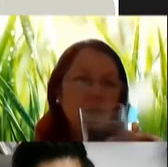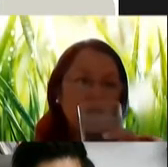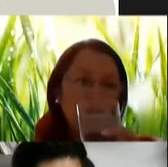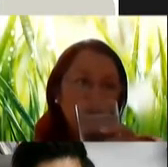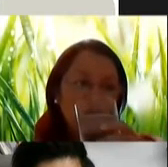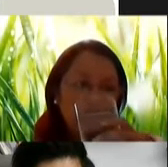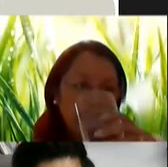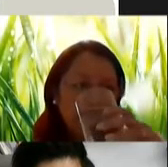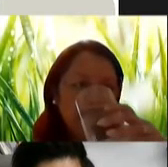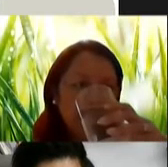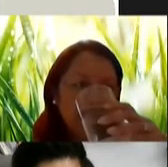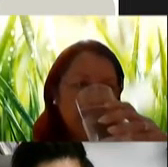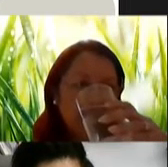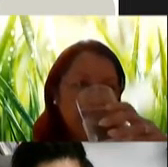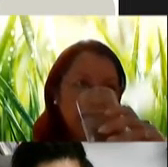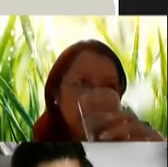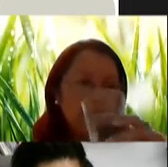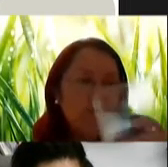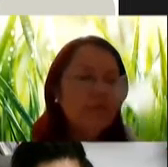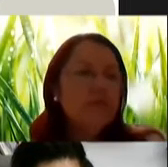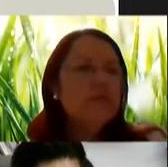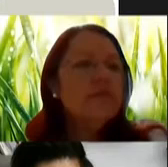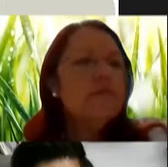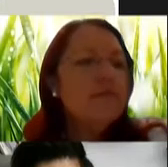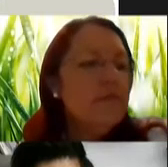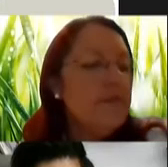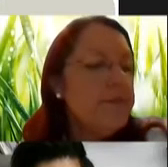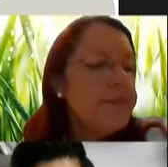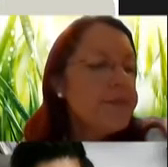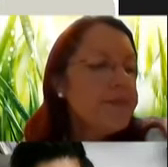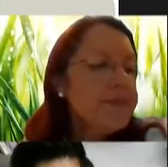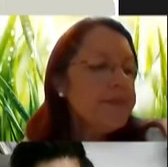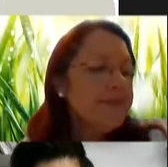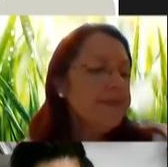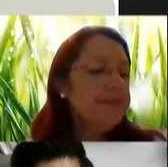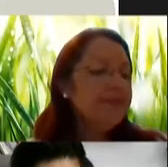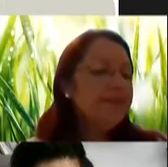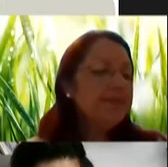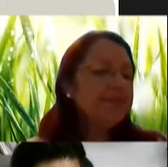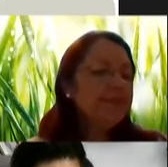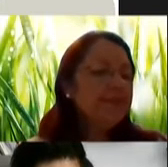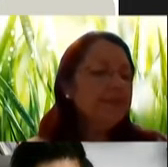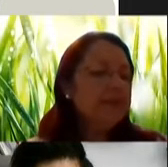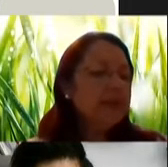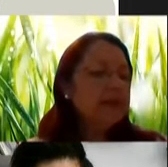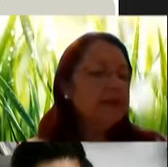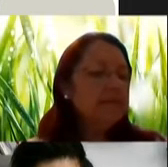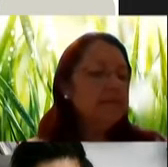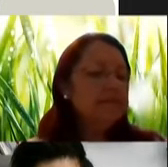is. I'm going to go through a little bit of information about the pandemic so